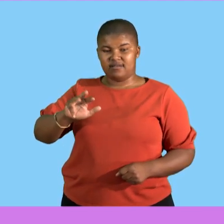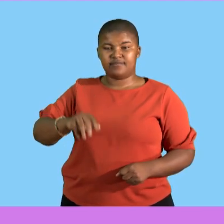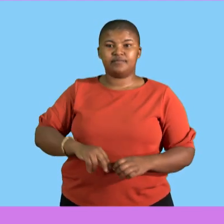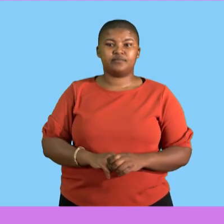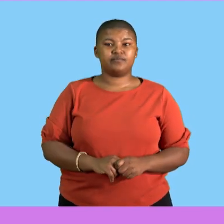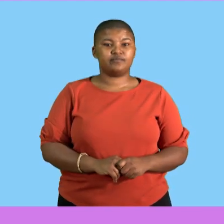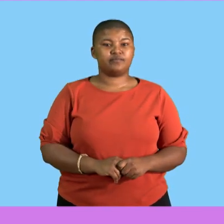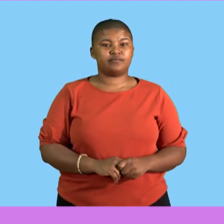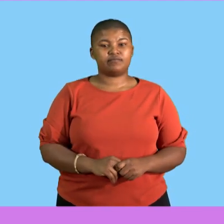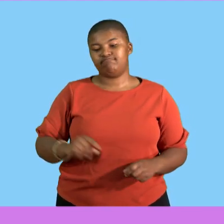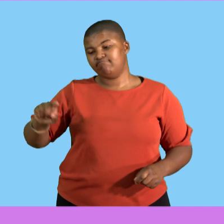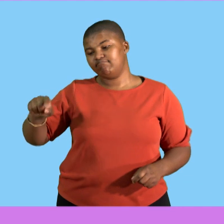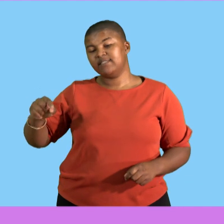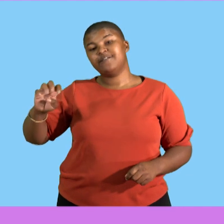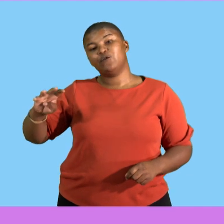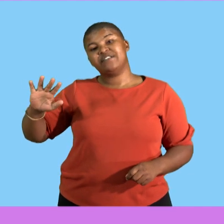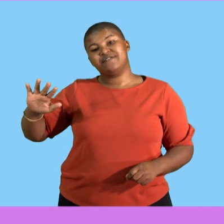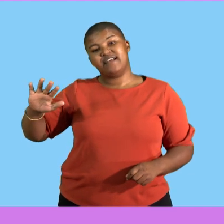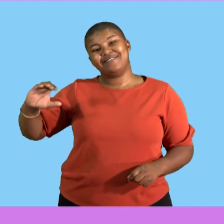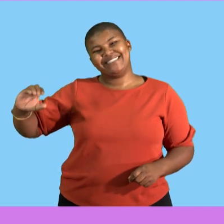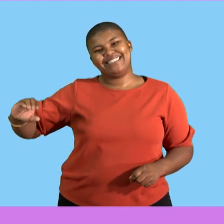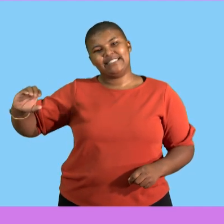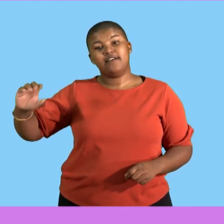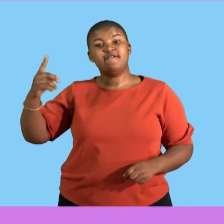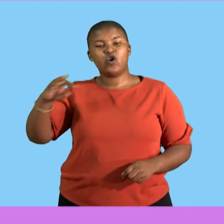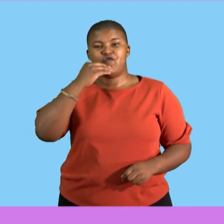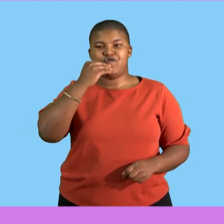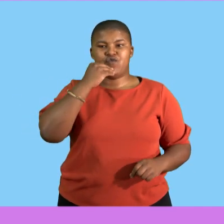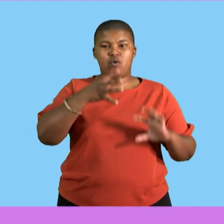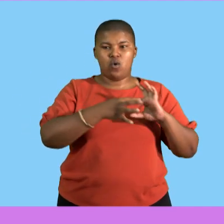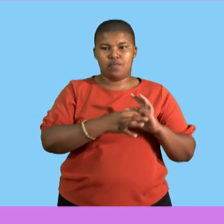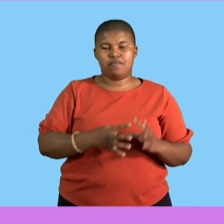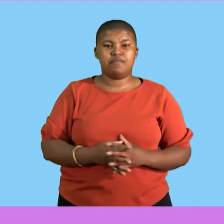73,199 Rand and 45 cents for their groceries.